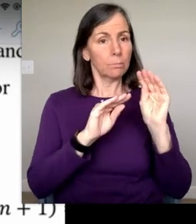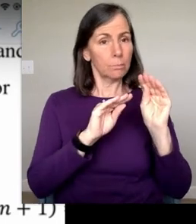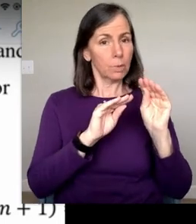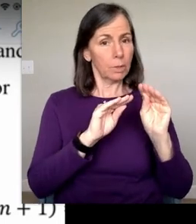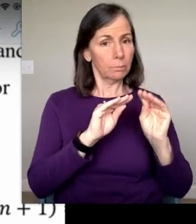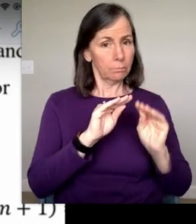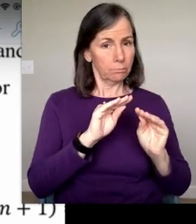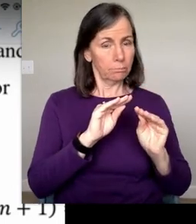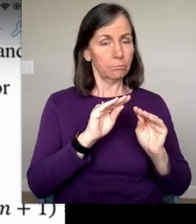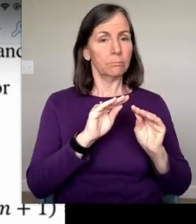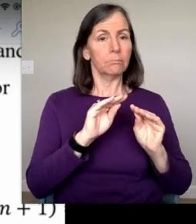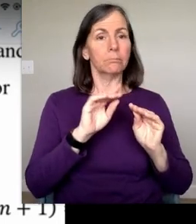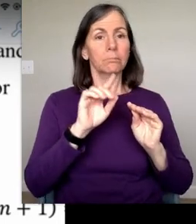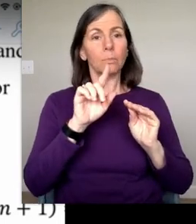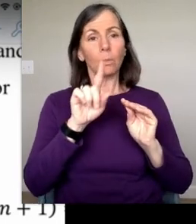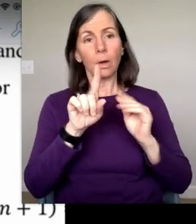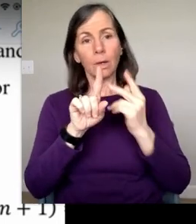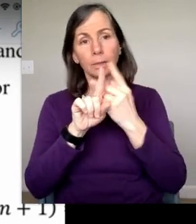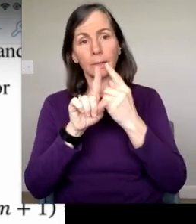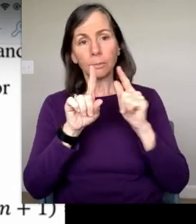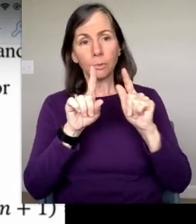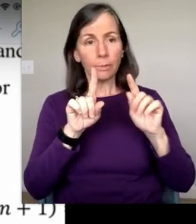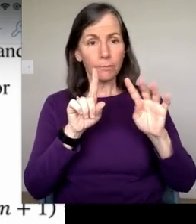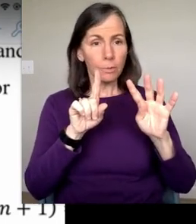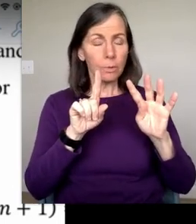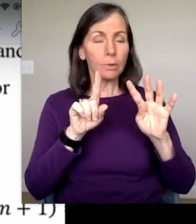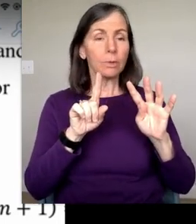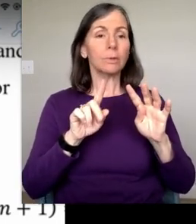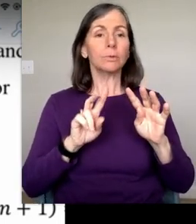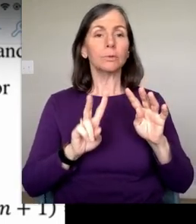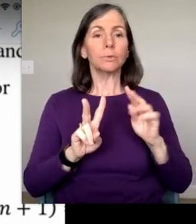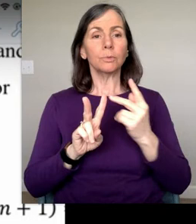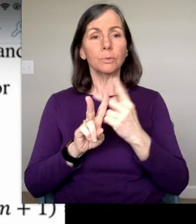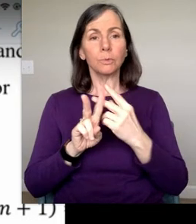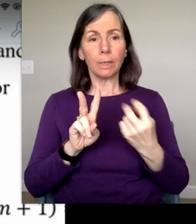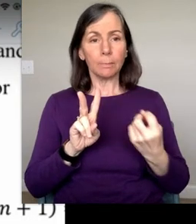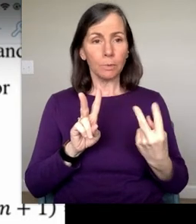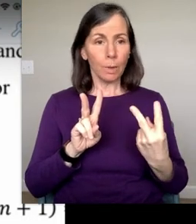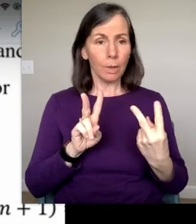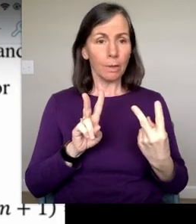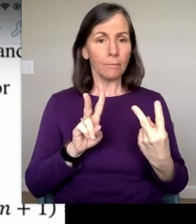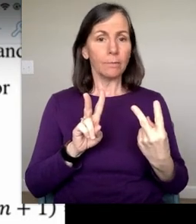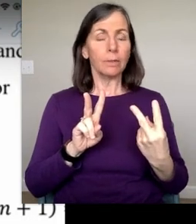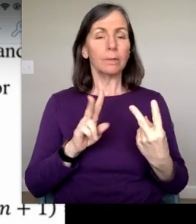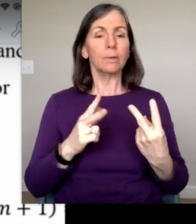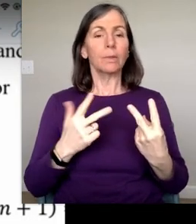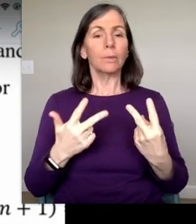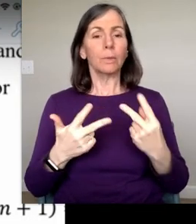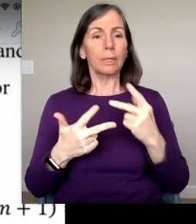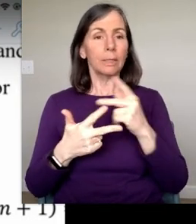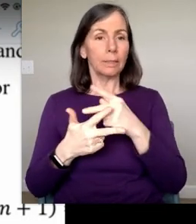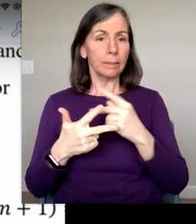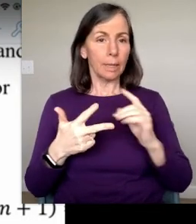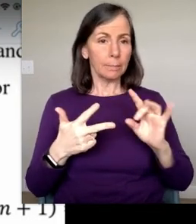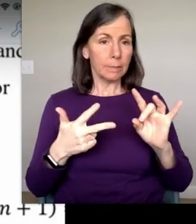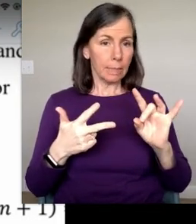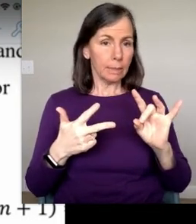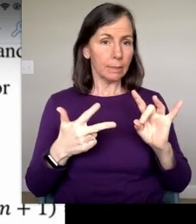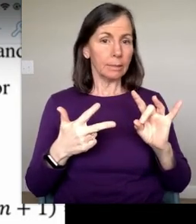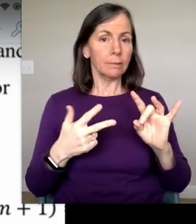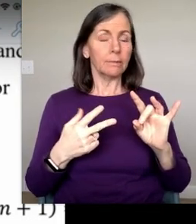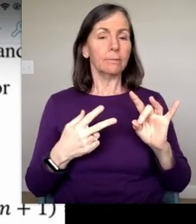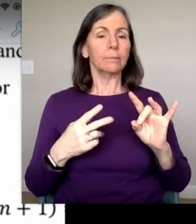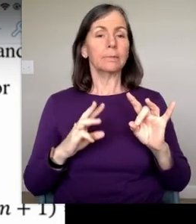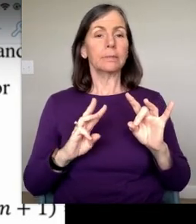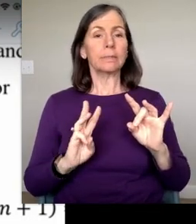1 times 24, 2 times 12, 3 times 8, and